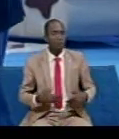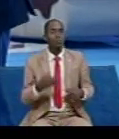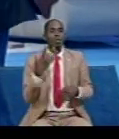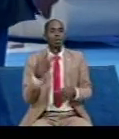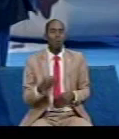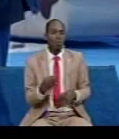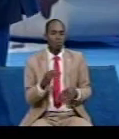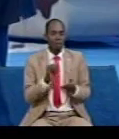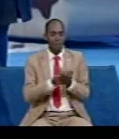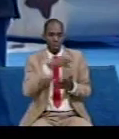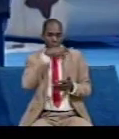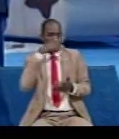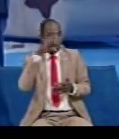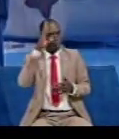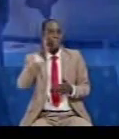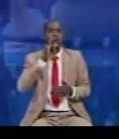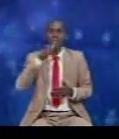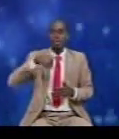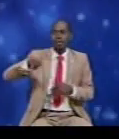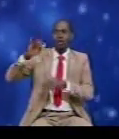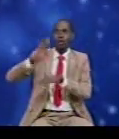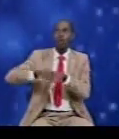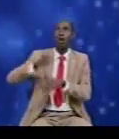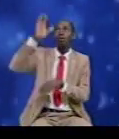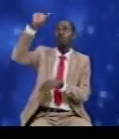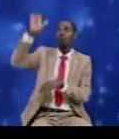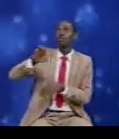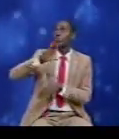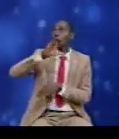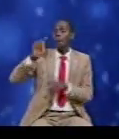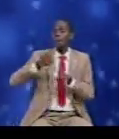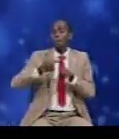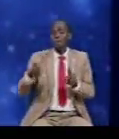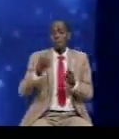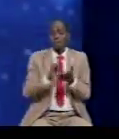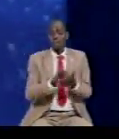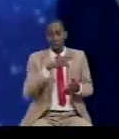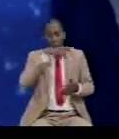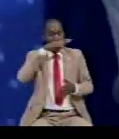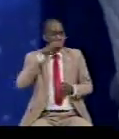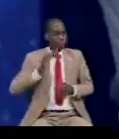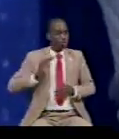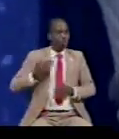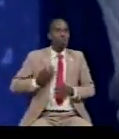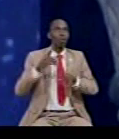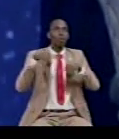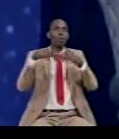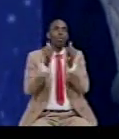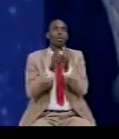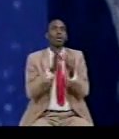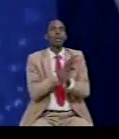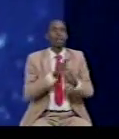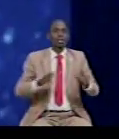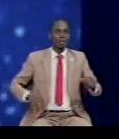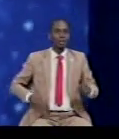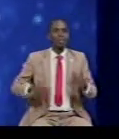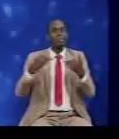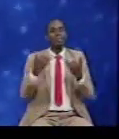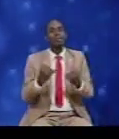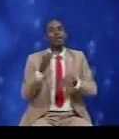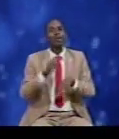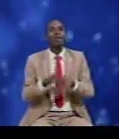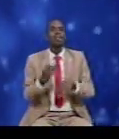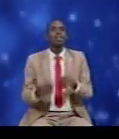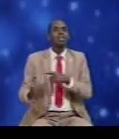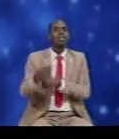but his soul went with Christ to paradise. And now, on the day of resurrection, what